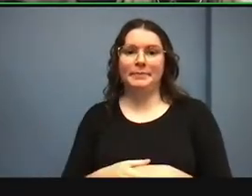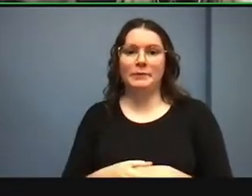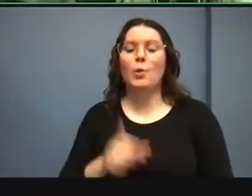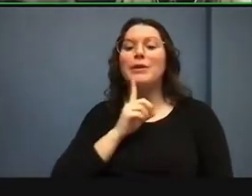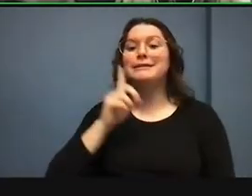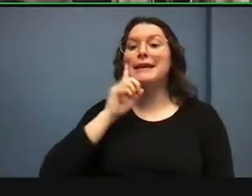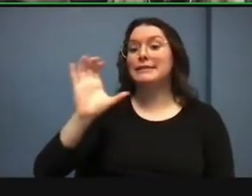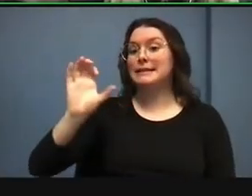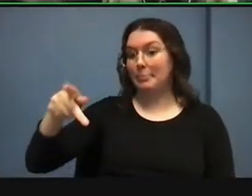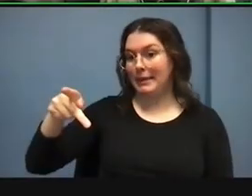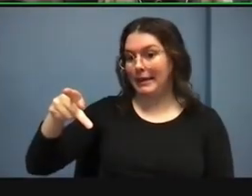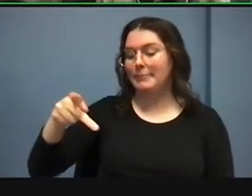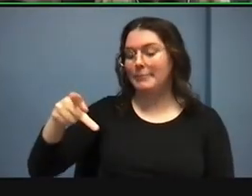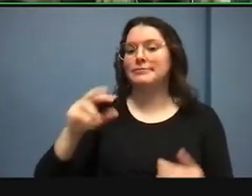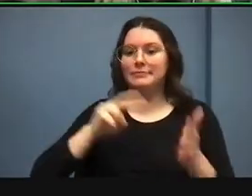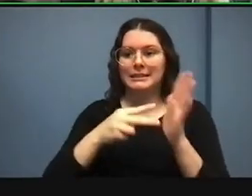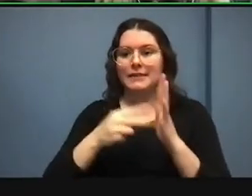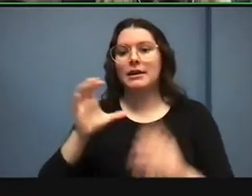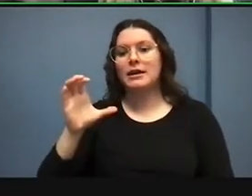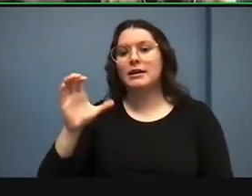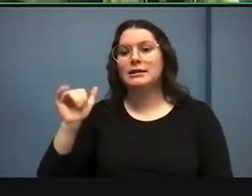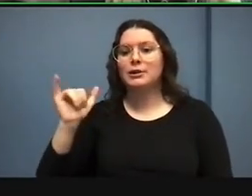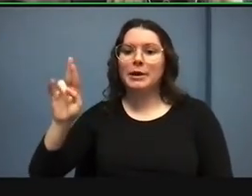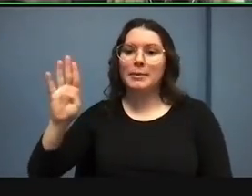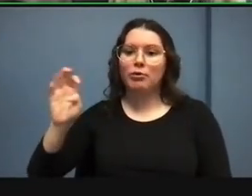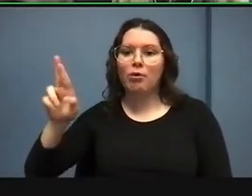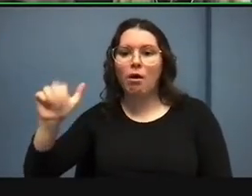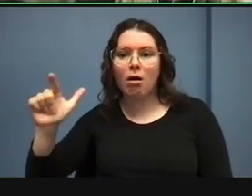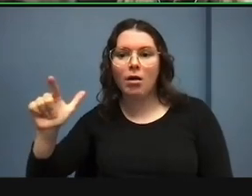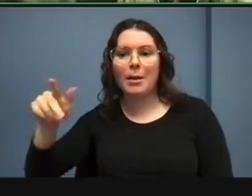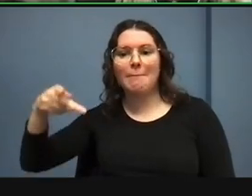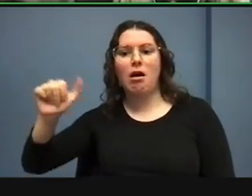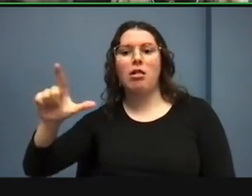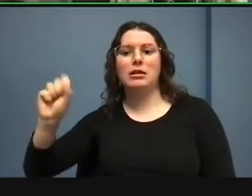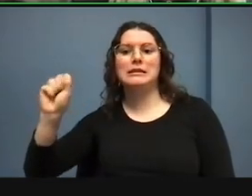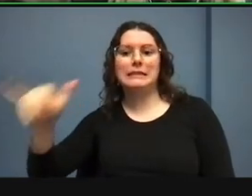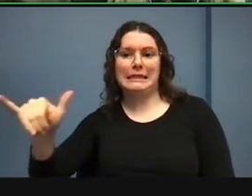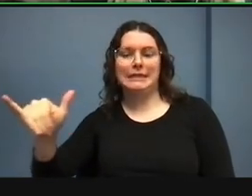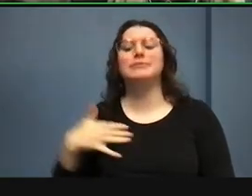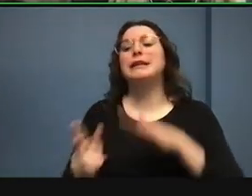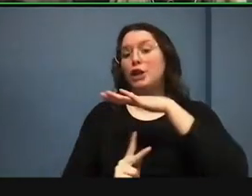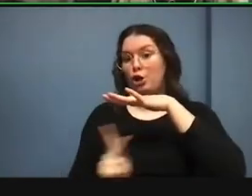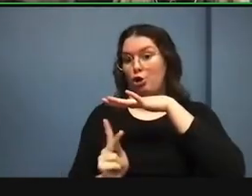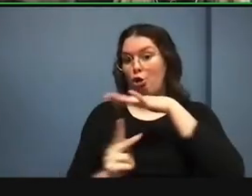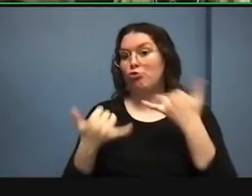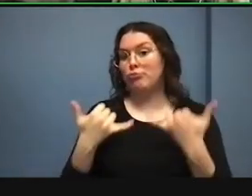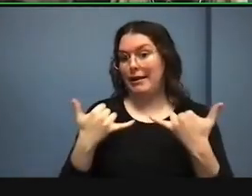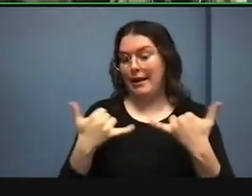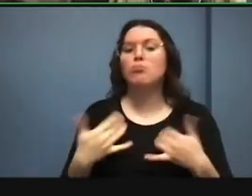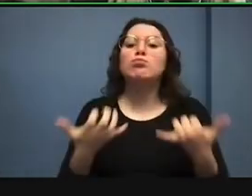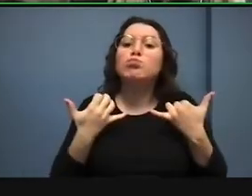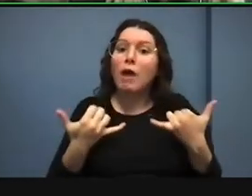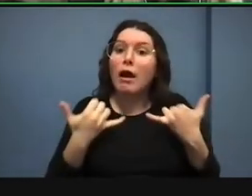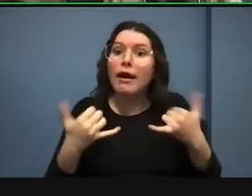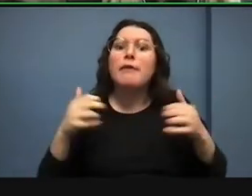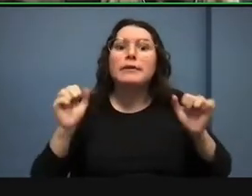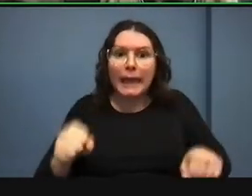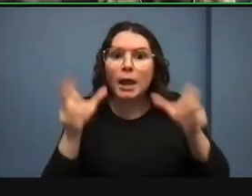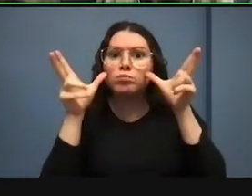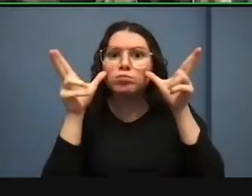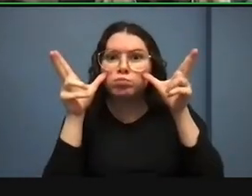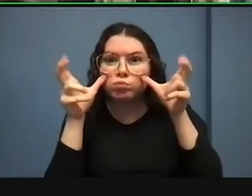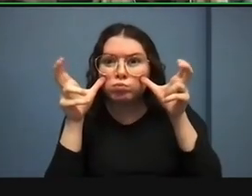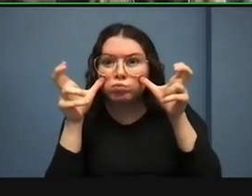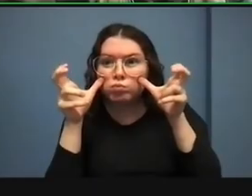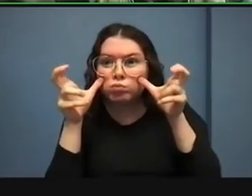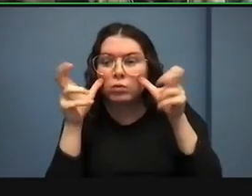CP, that's what that means. He's in kindergarten. Right now, he is able to receptively, that